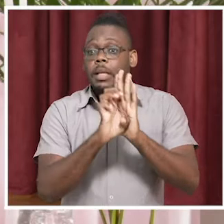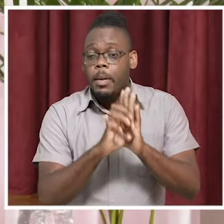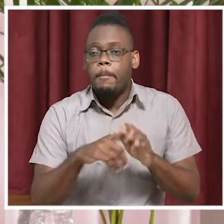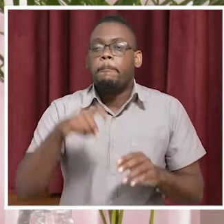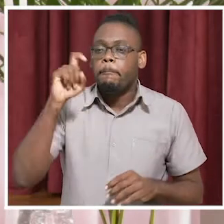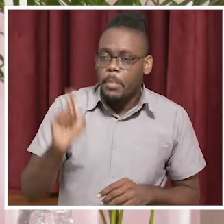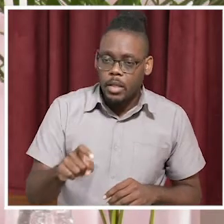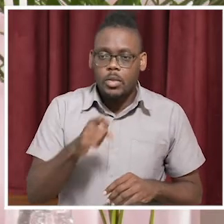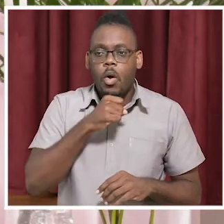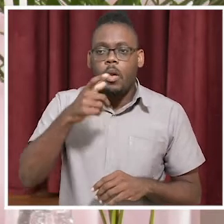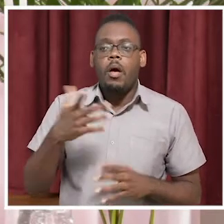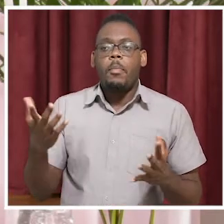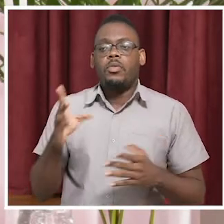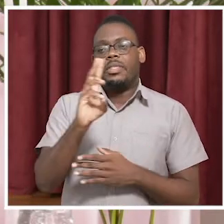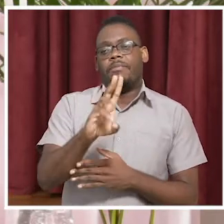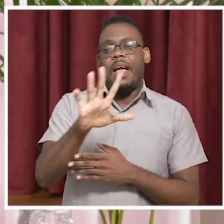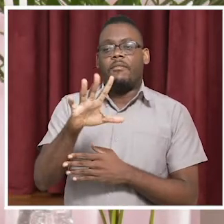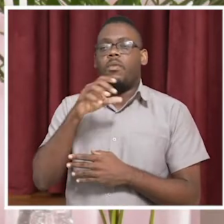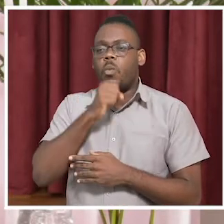Must not have an income that exceeds